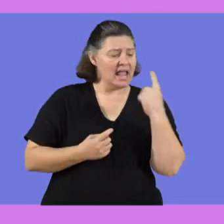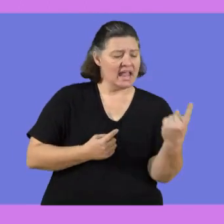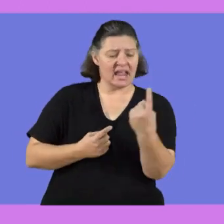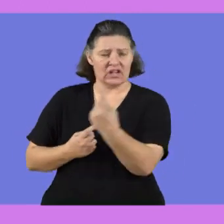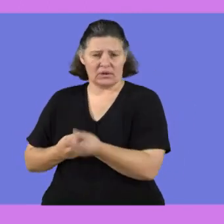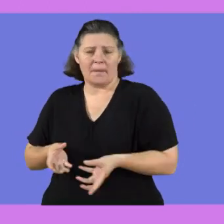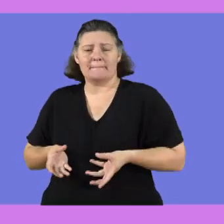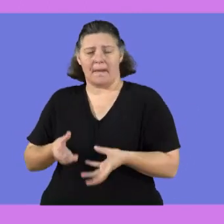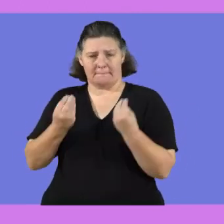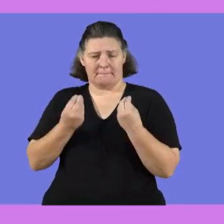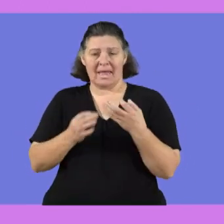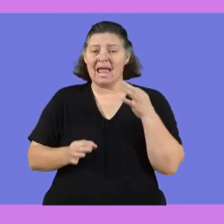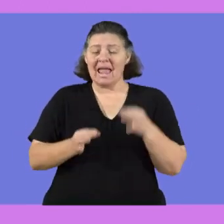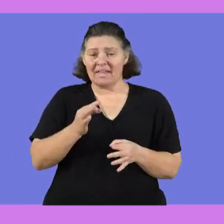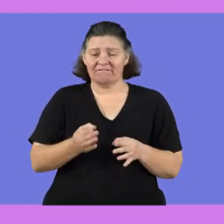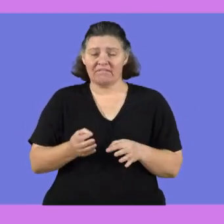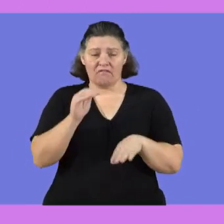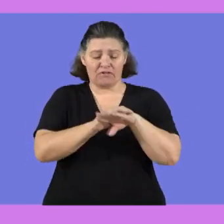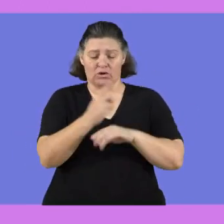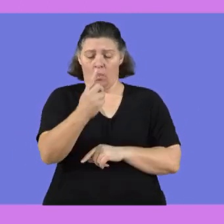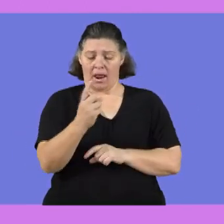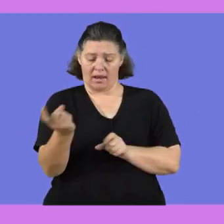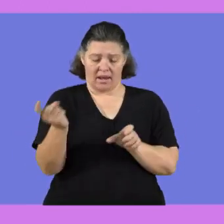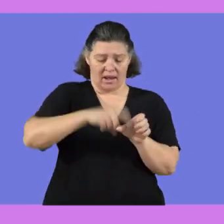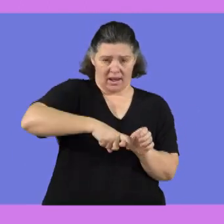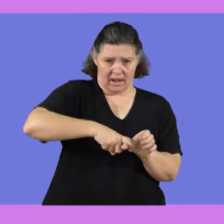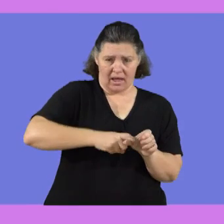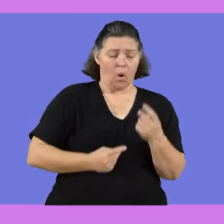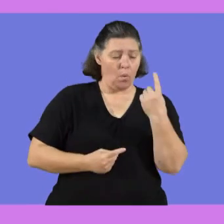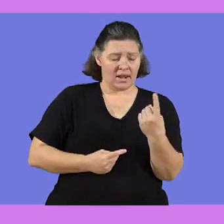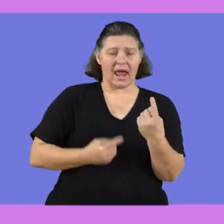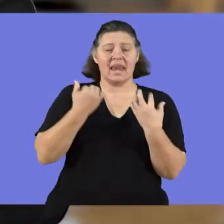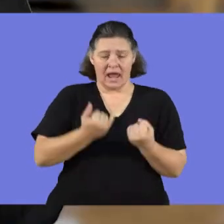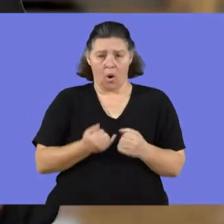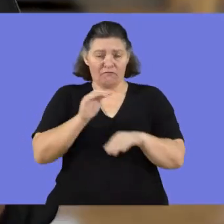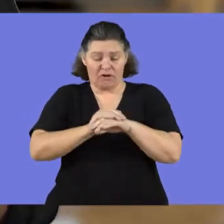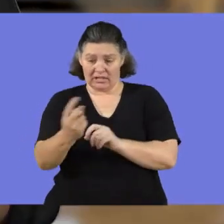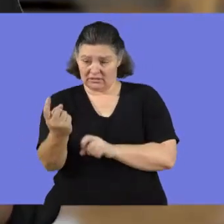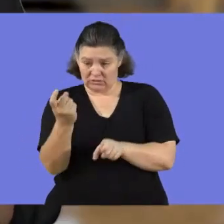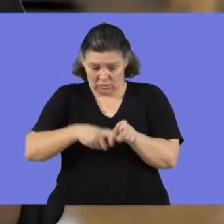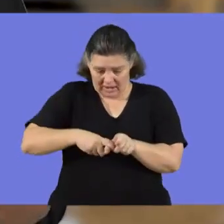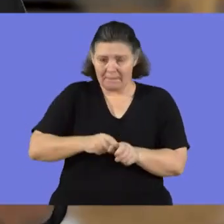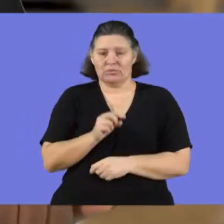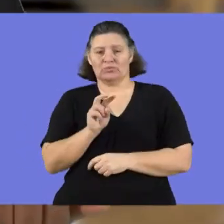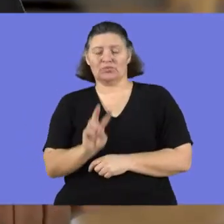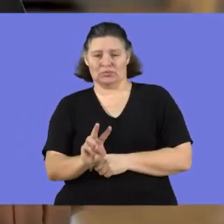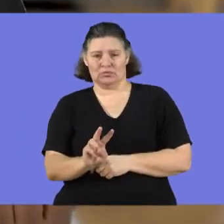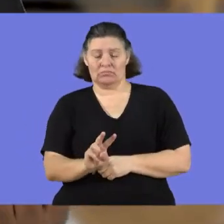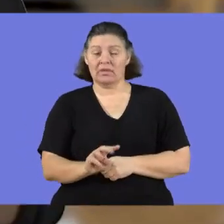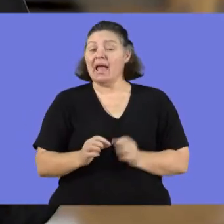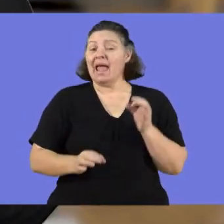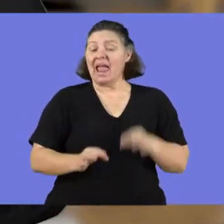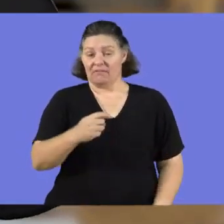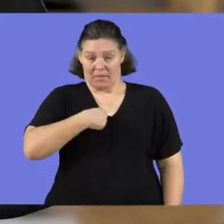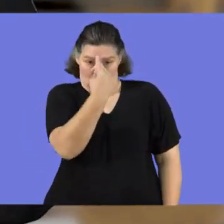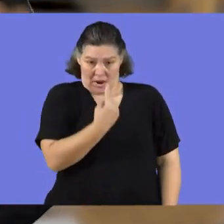them get if he is joined by one friend? Now he's no longer one, they are two. Remember, when he's alone, he